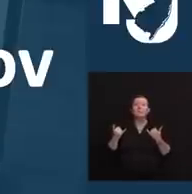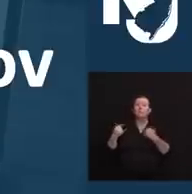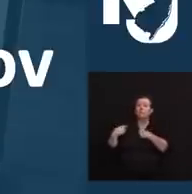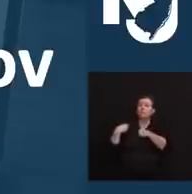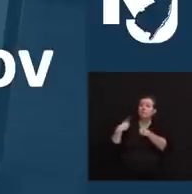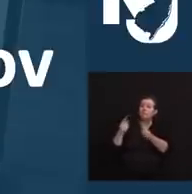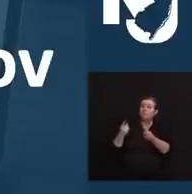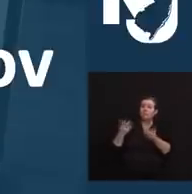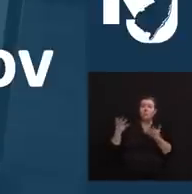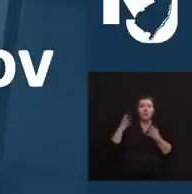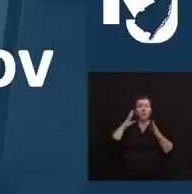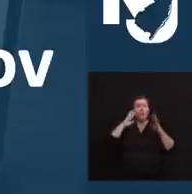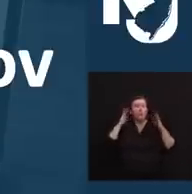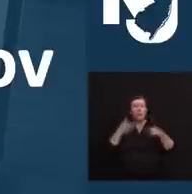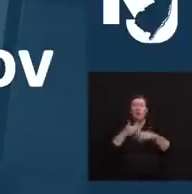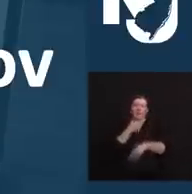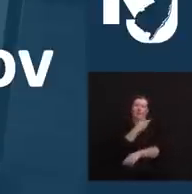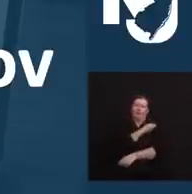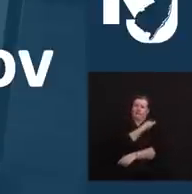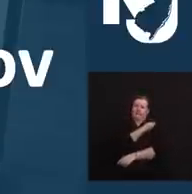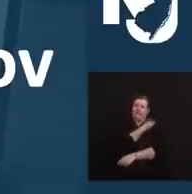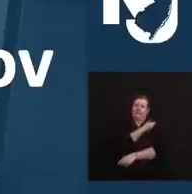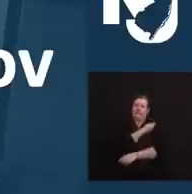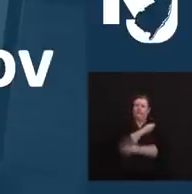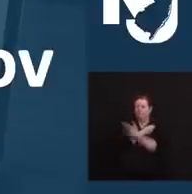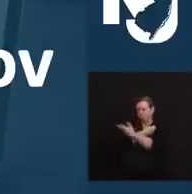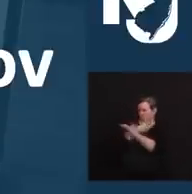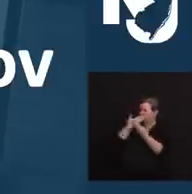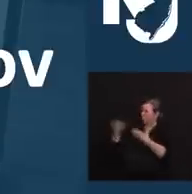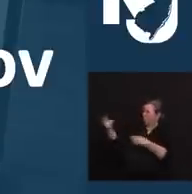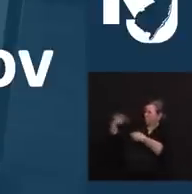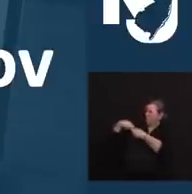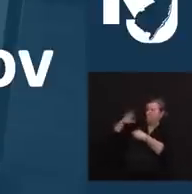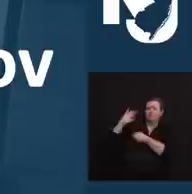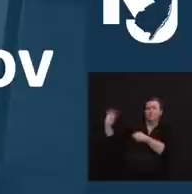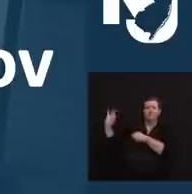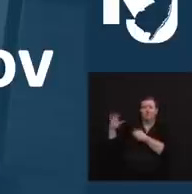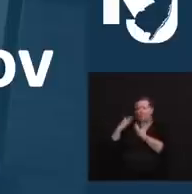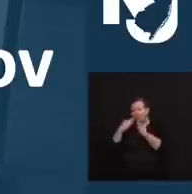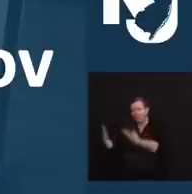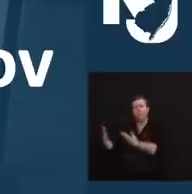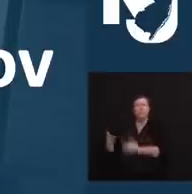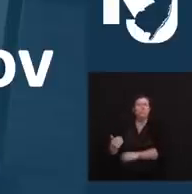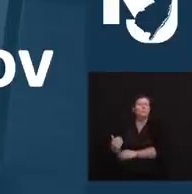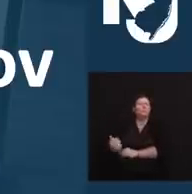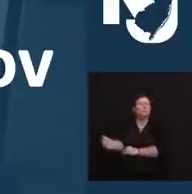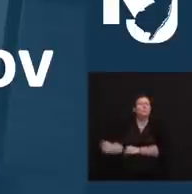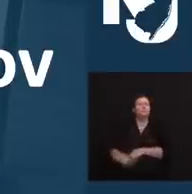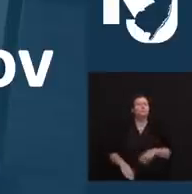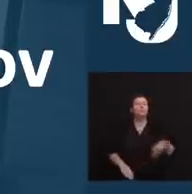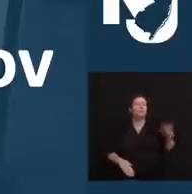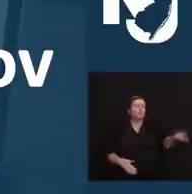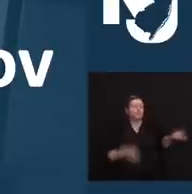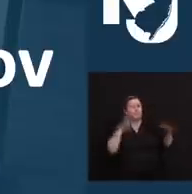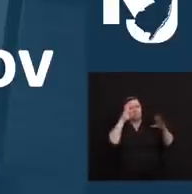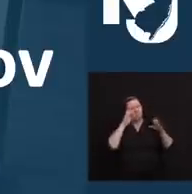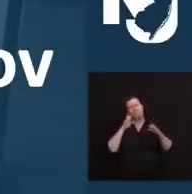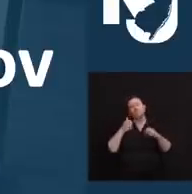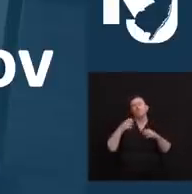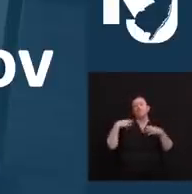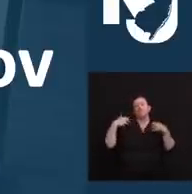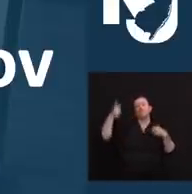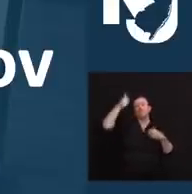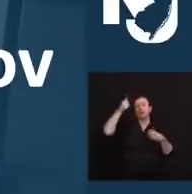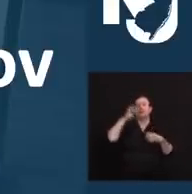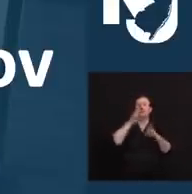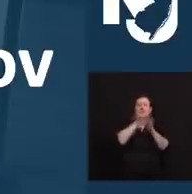is on the vaccine. So great to have you with us, Judy, as always. Another guy who needs no introduction, to my left, the Superintendent of the State Police, Colonel Pat